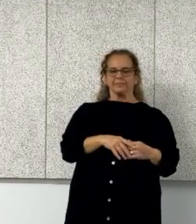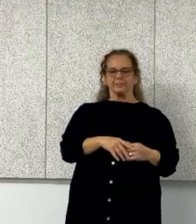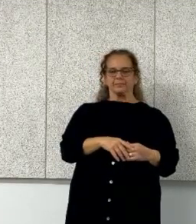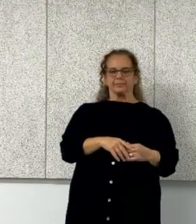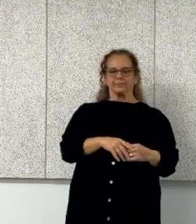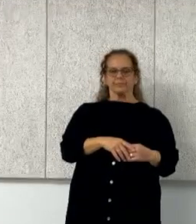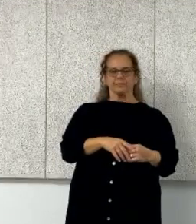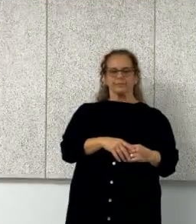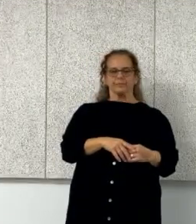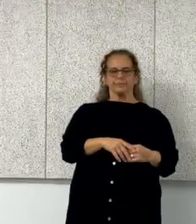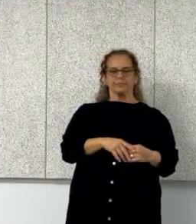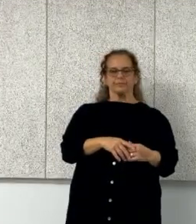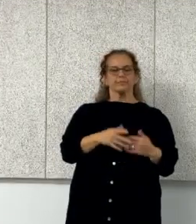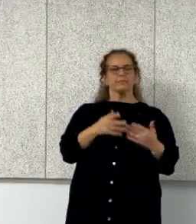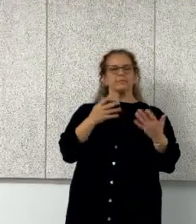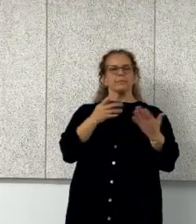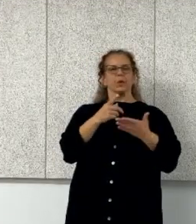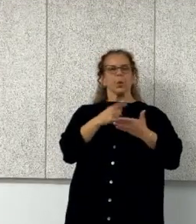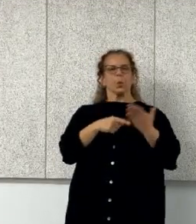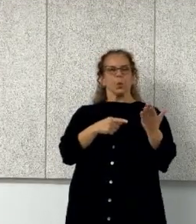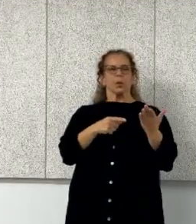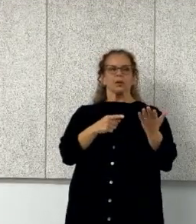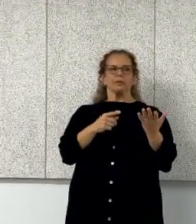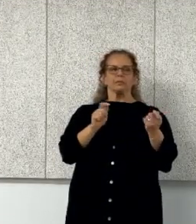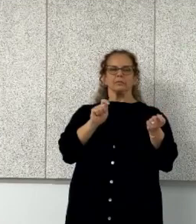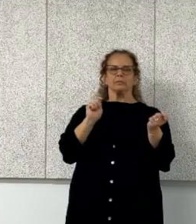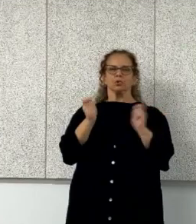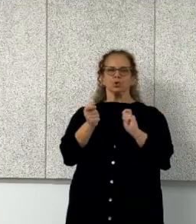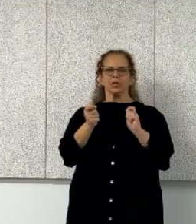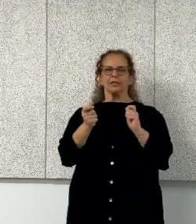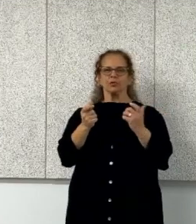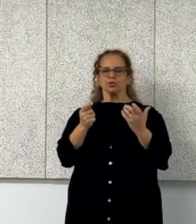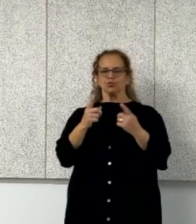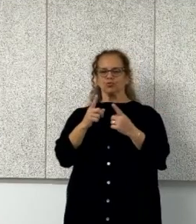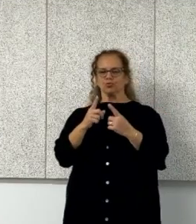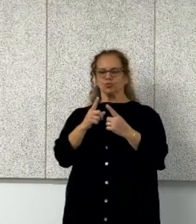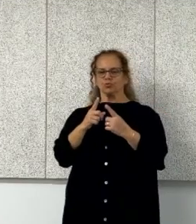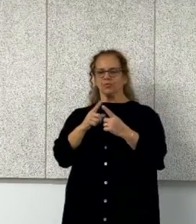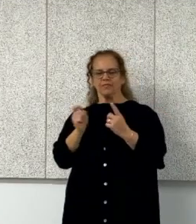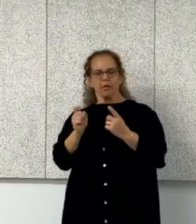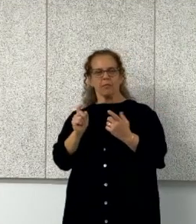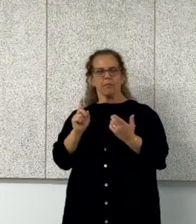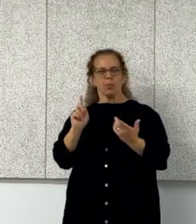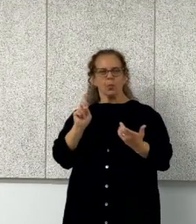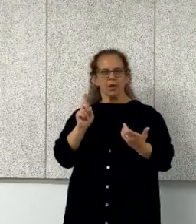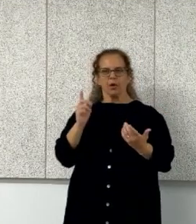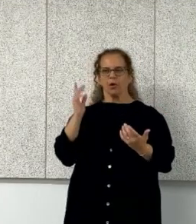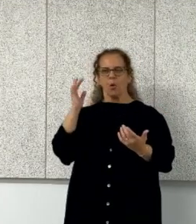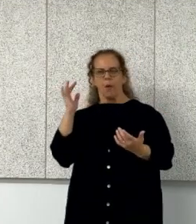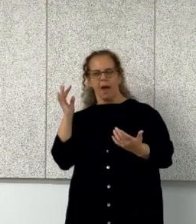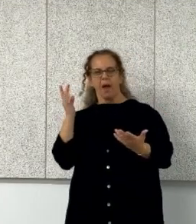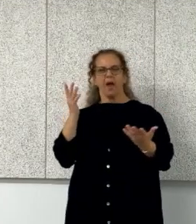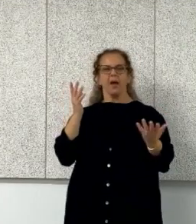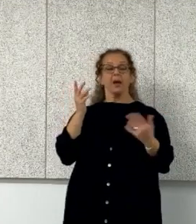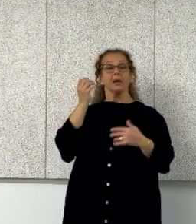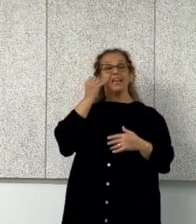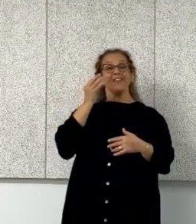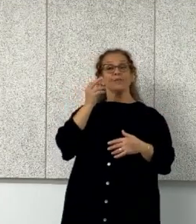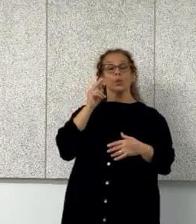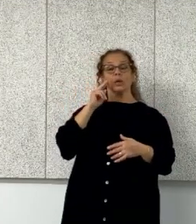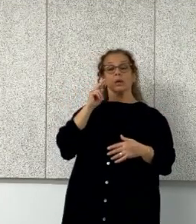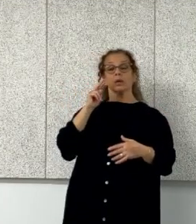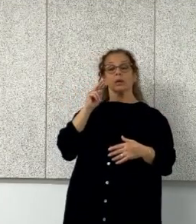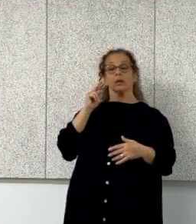let's just call it the attribution of the challenges that we're having right now. You know, looking at a show that's not selling, if we looked at that same show 5 years